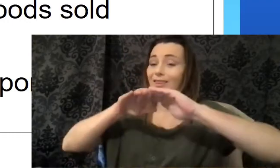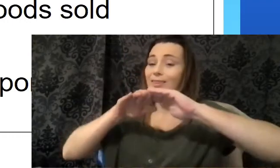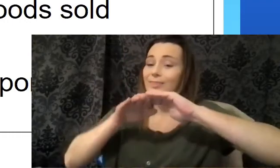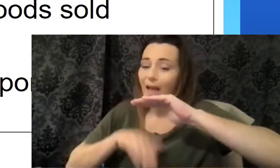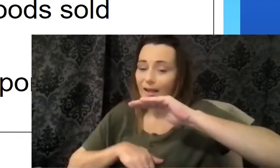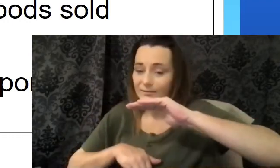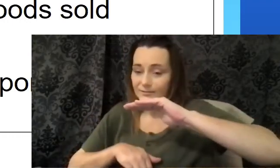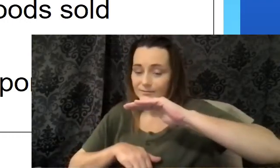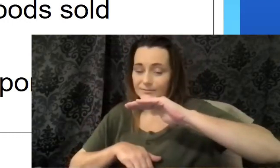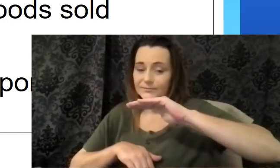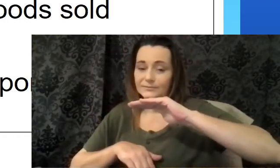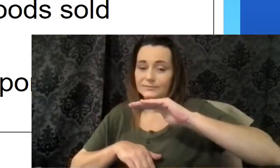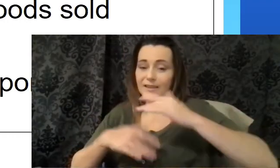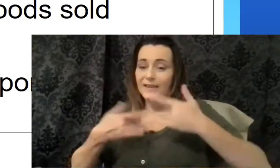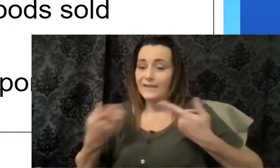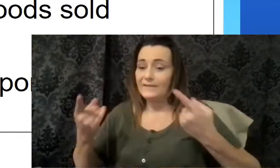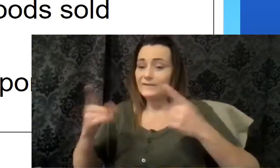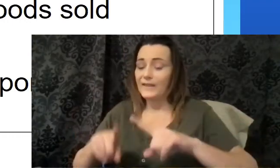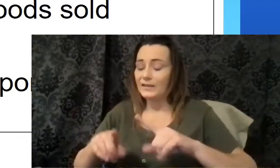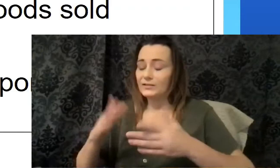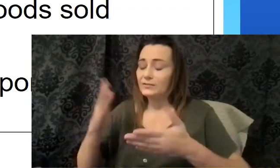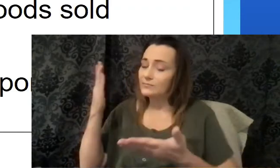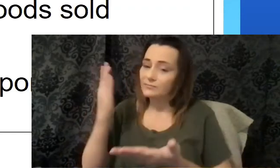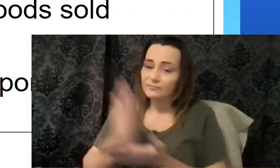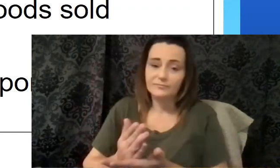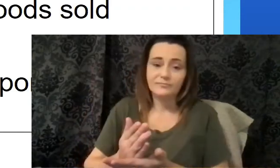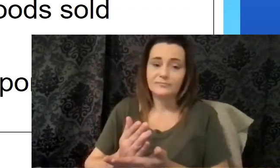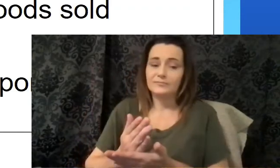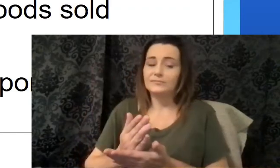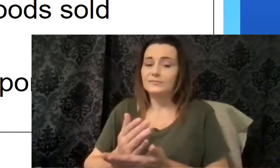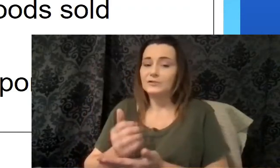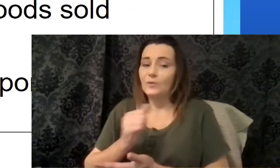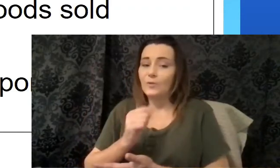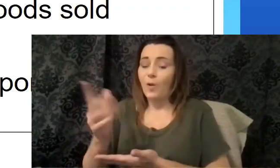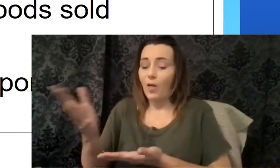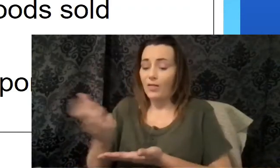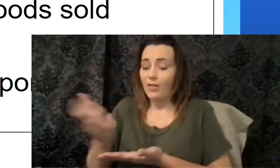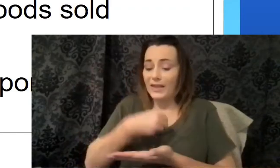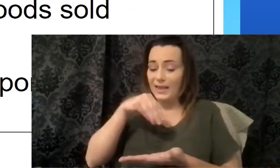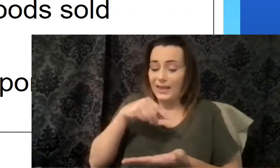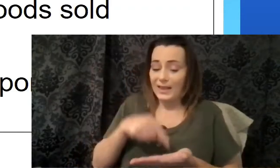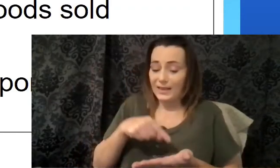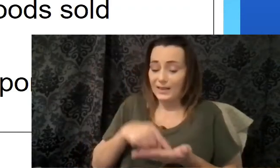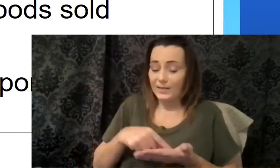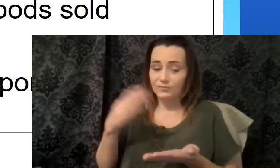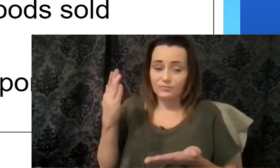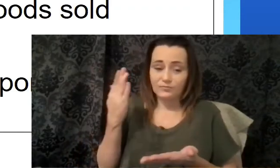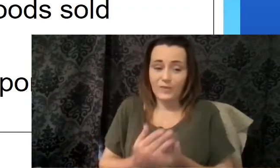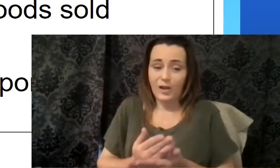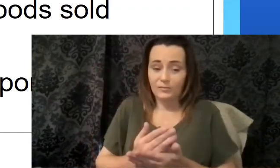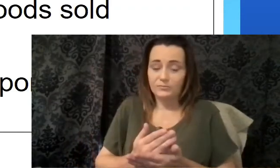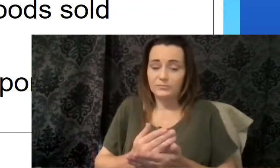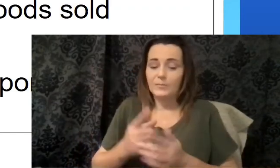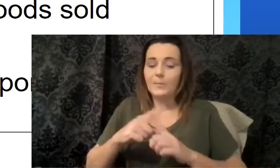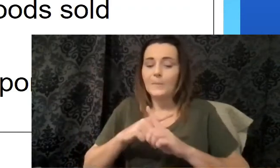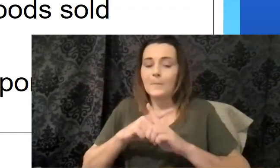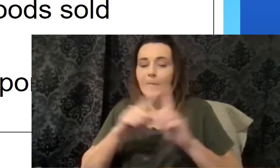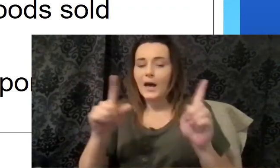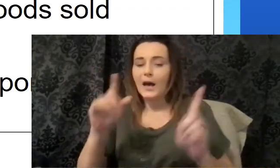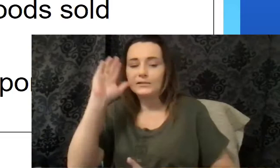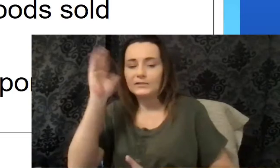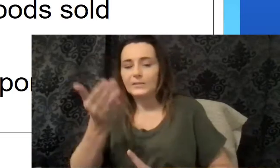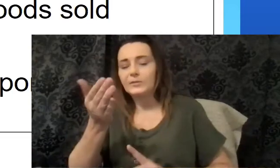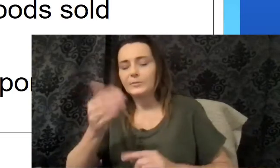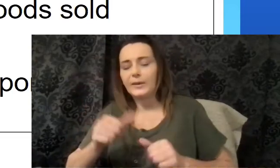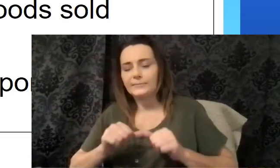be. Events ground to a halt. So all these sources of income ground to a halt, and they appear to be starting to recommence. I know in my region,